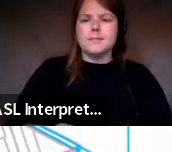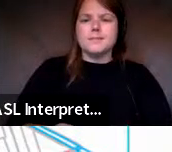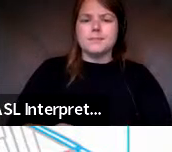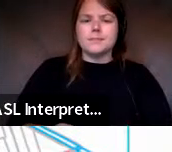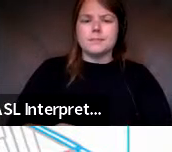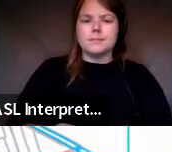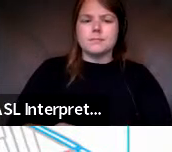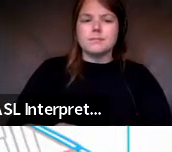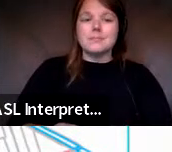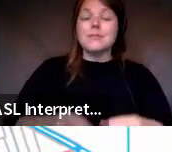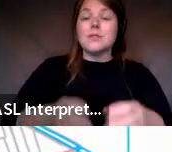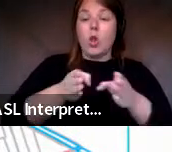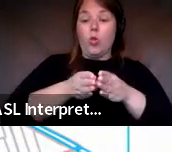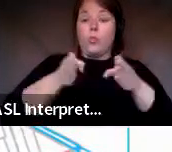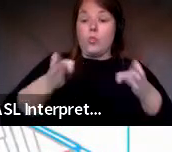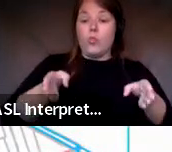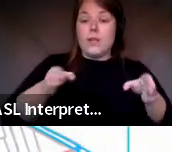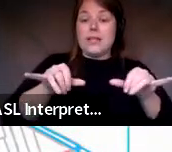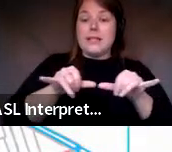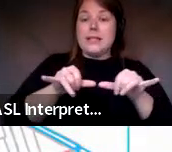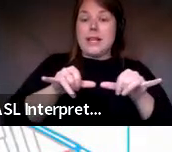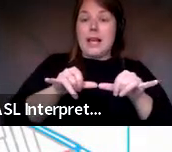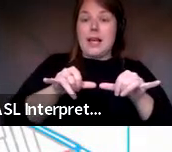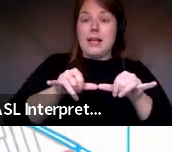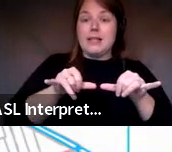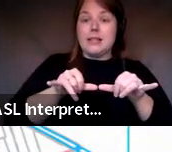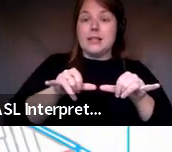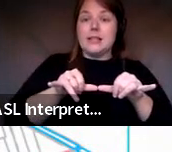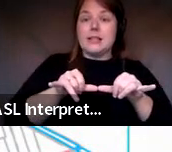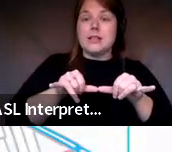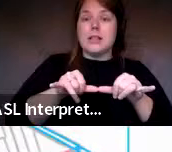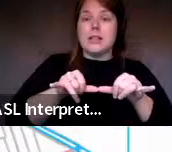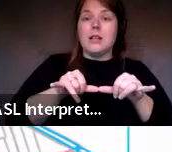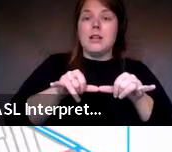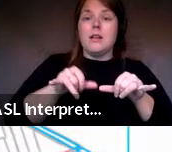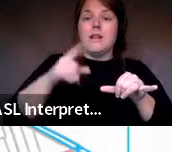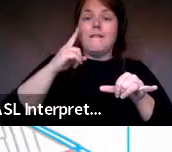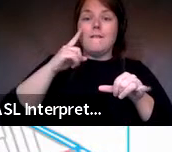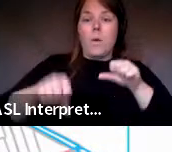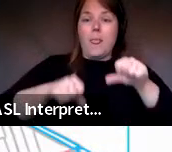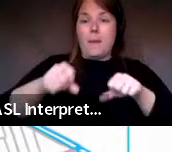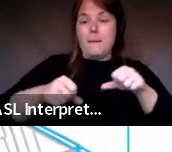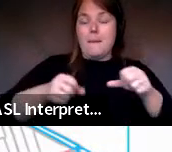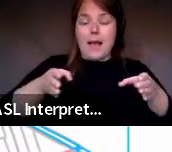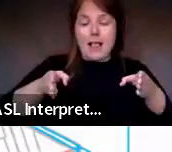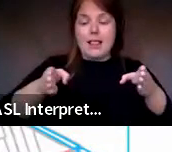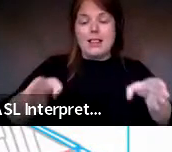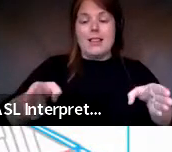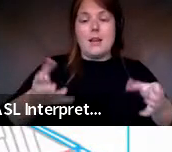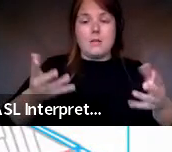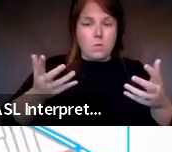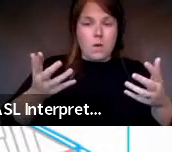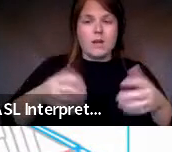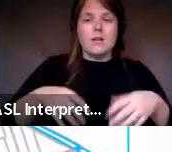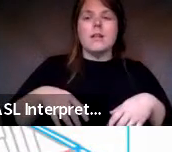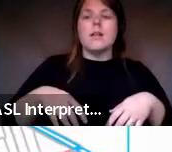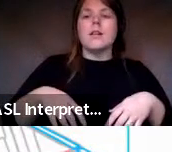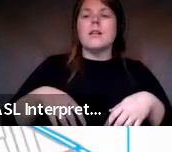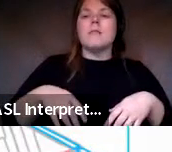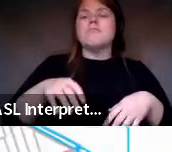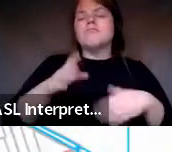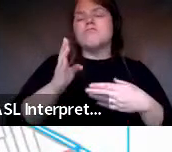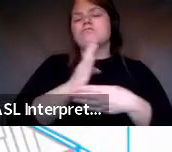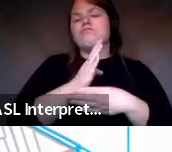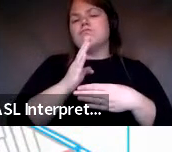The width size of the bike facilities that are going to be installed here is from anywhere